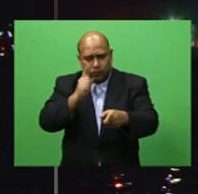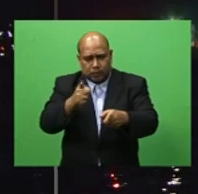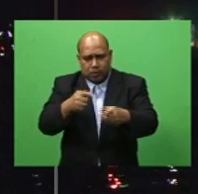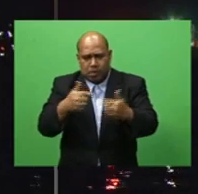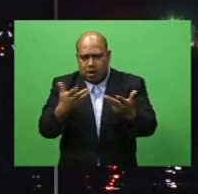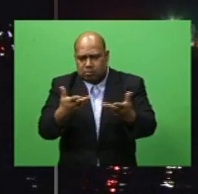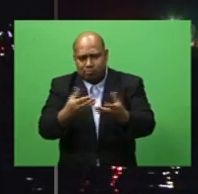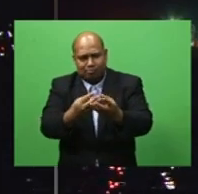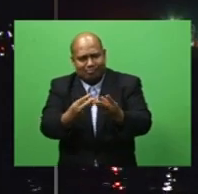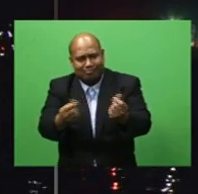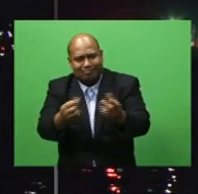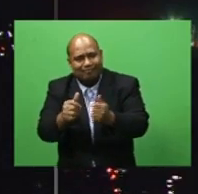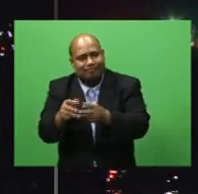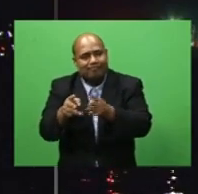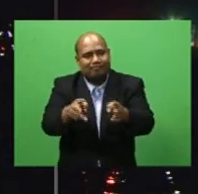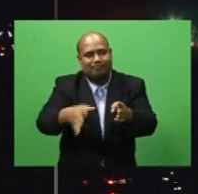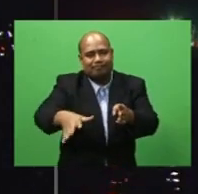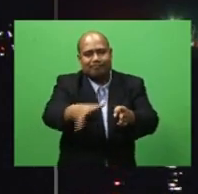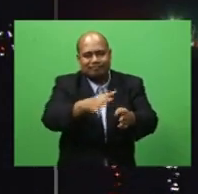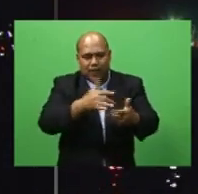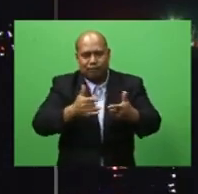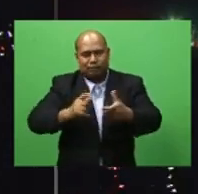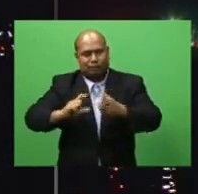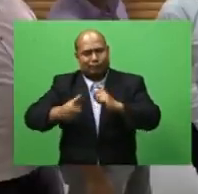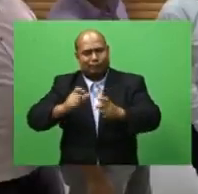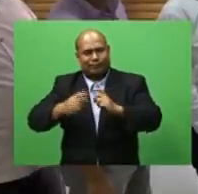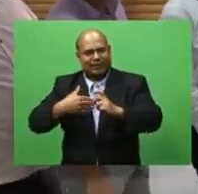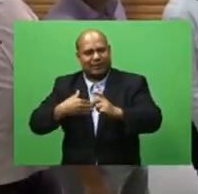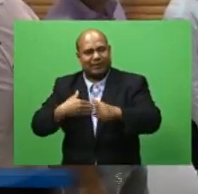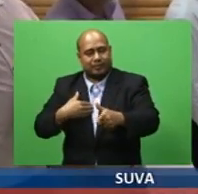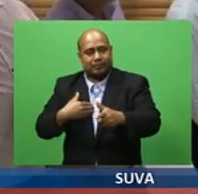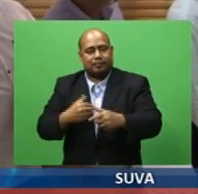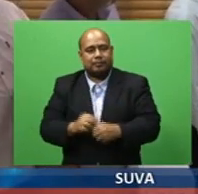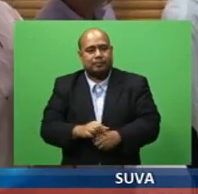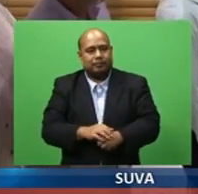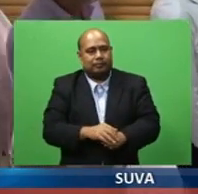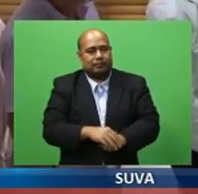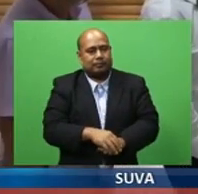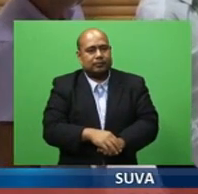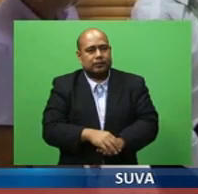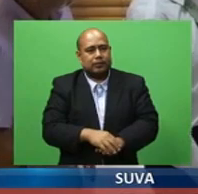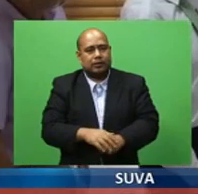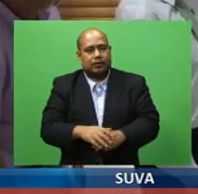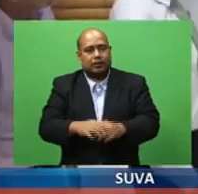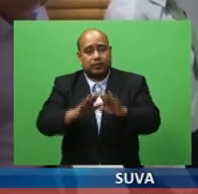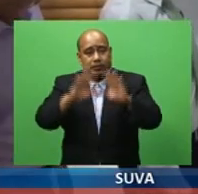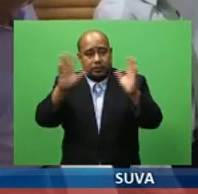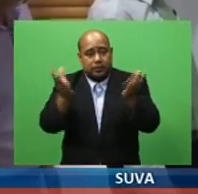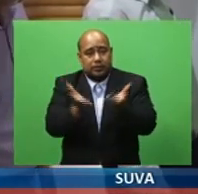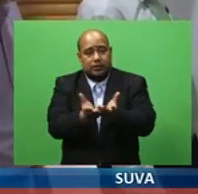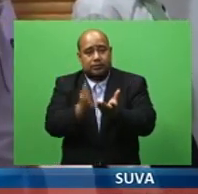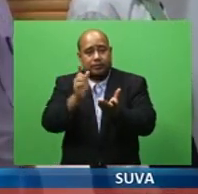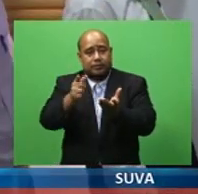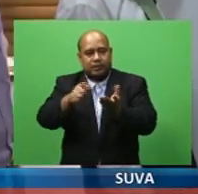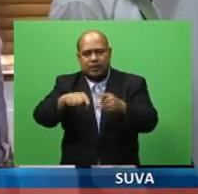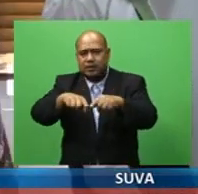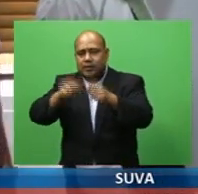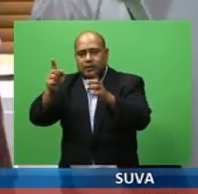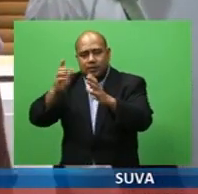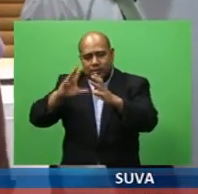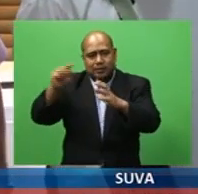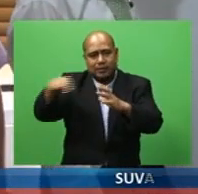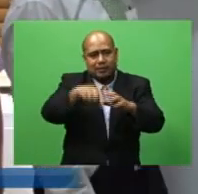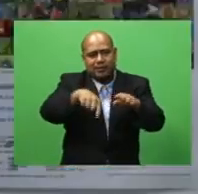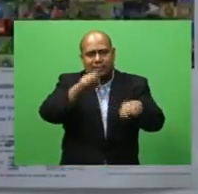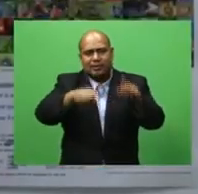address the impacts of climate change. Dr. Reddy states the world's biodiversity is rapidly declining due